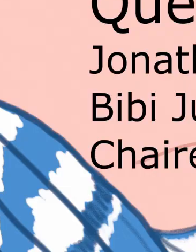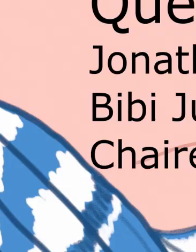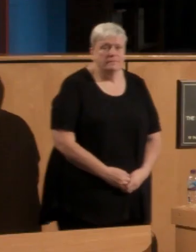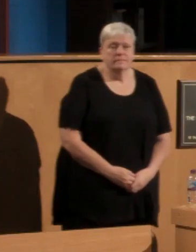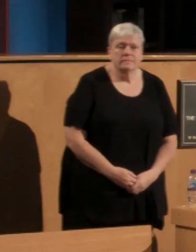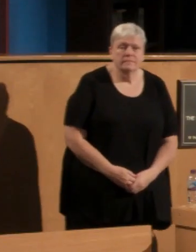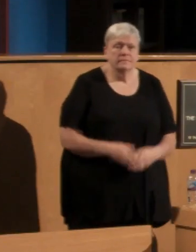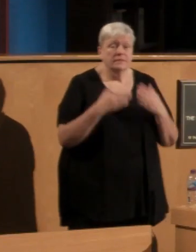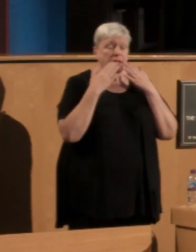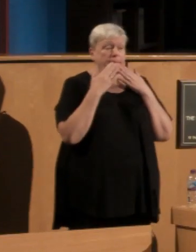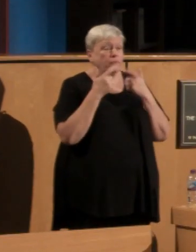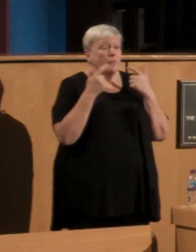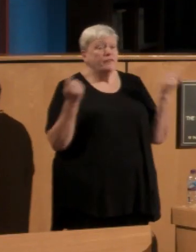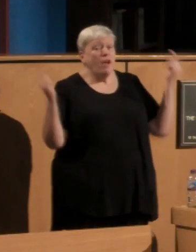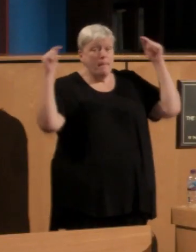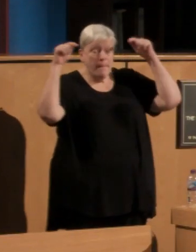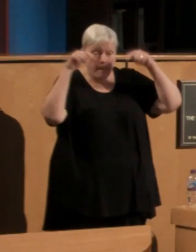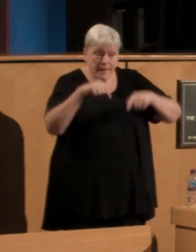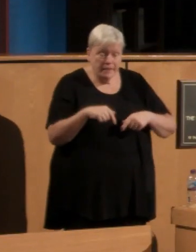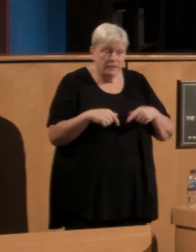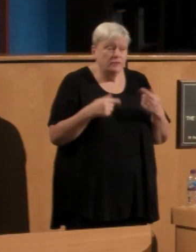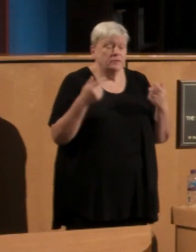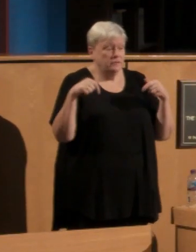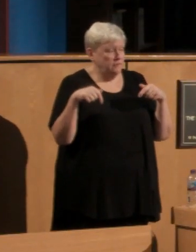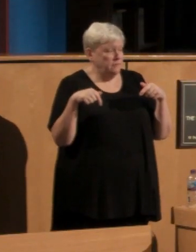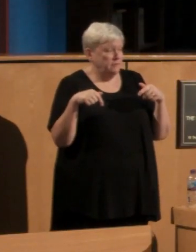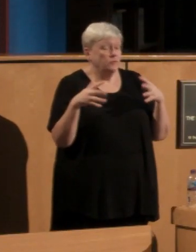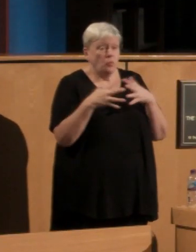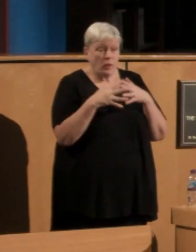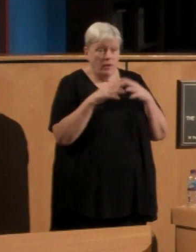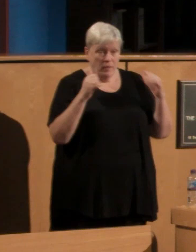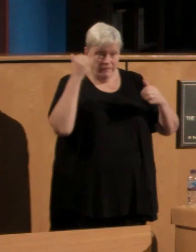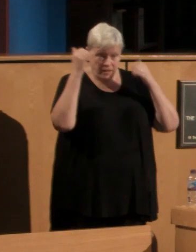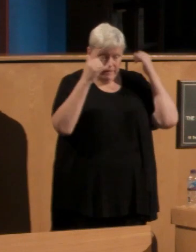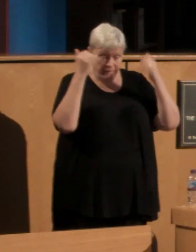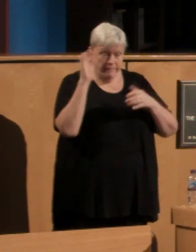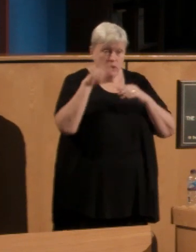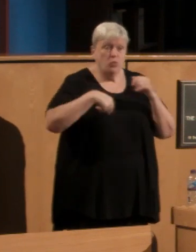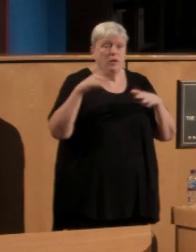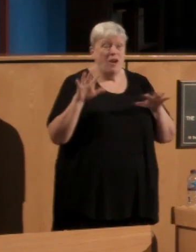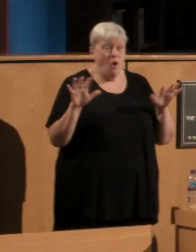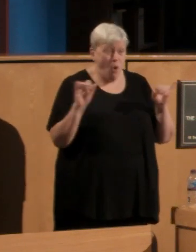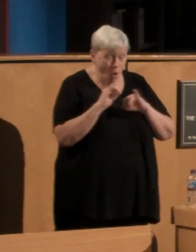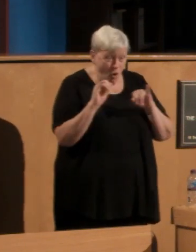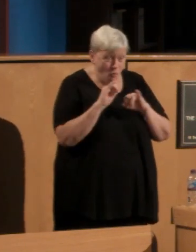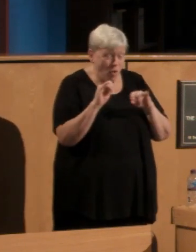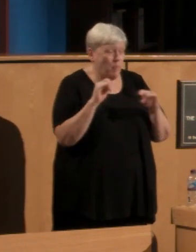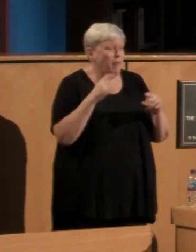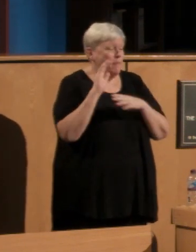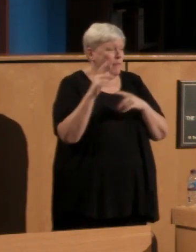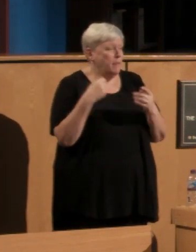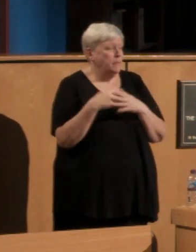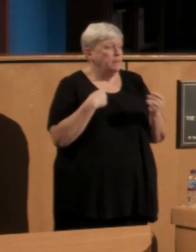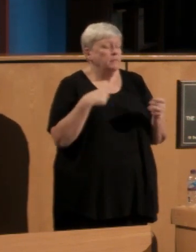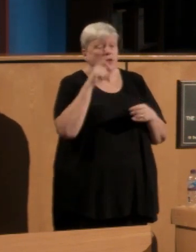Hello, and thank you so much for coming to today's WayWORD Festival's Queer Horror panel. The festival is brought to you by the Word Centre